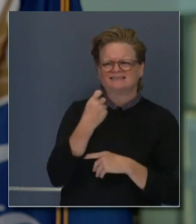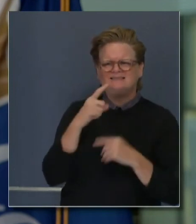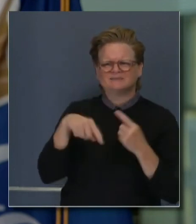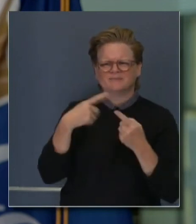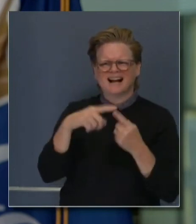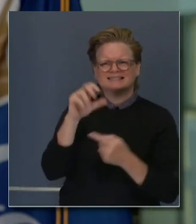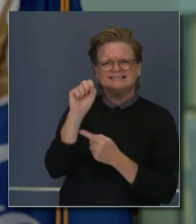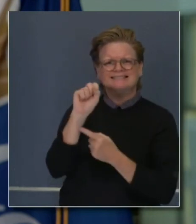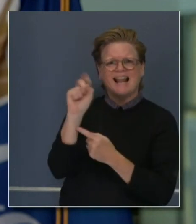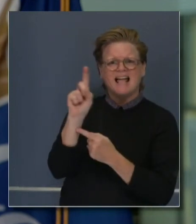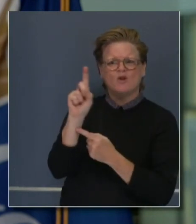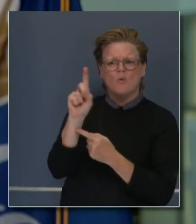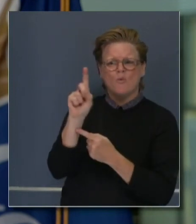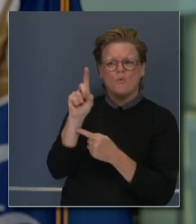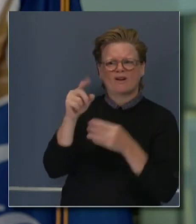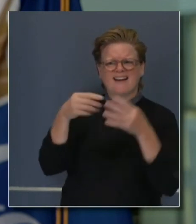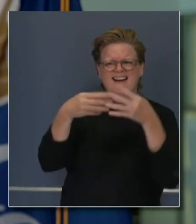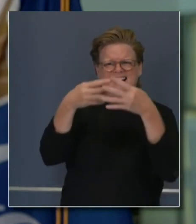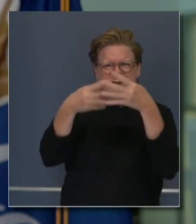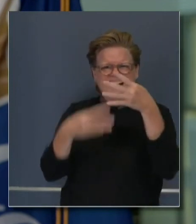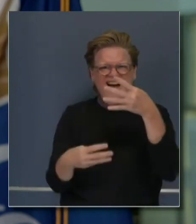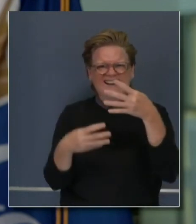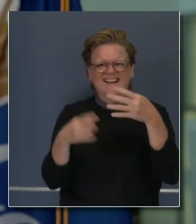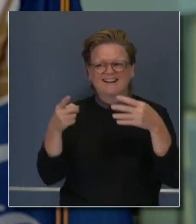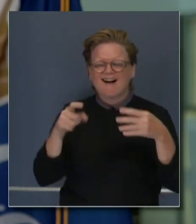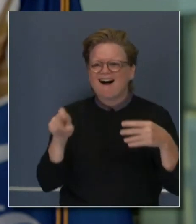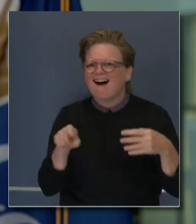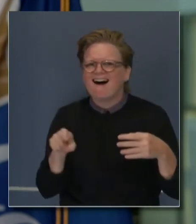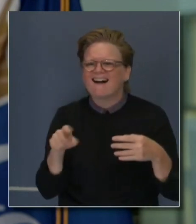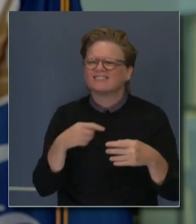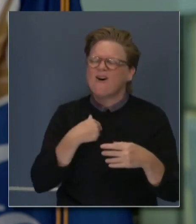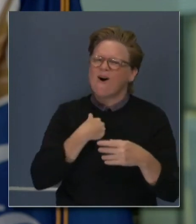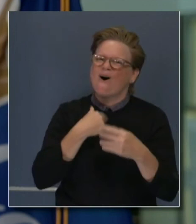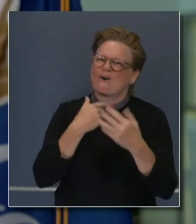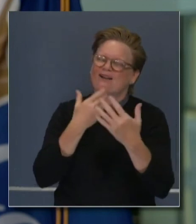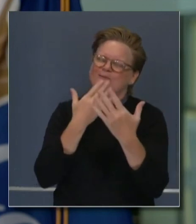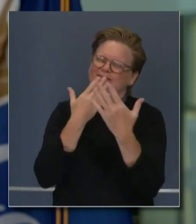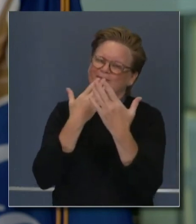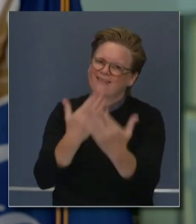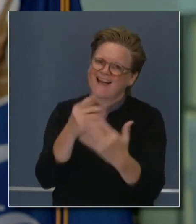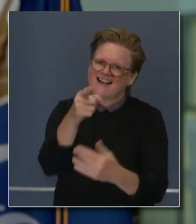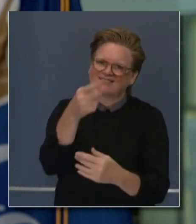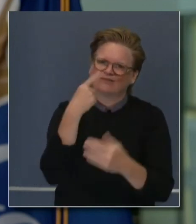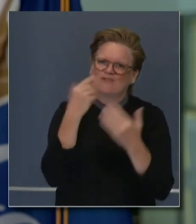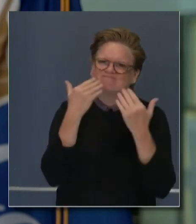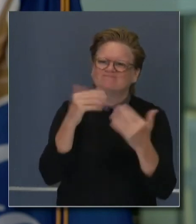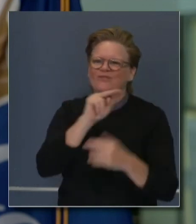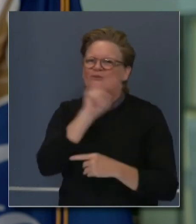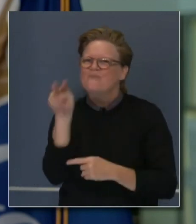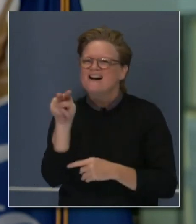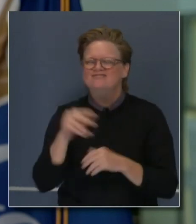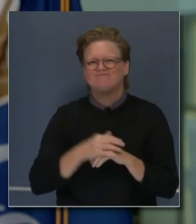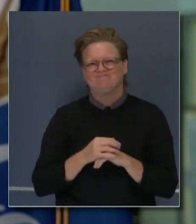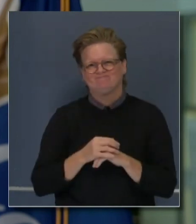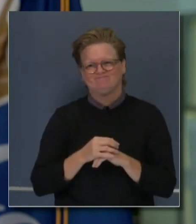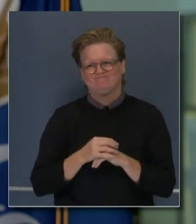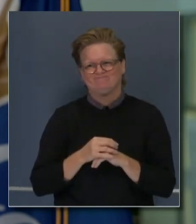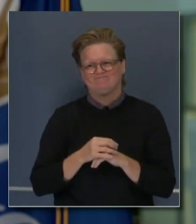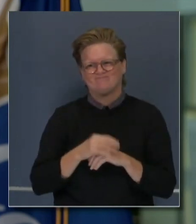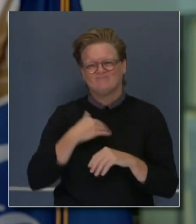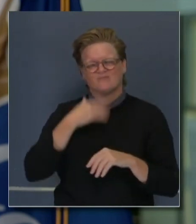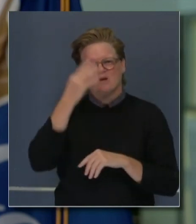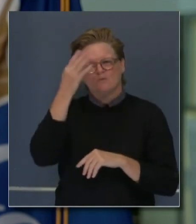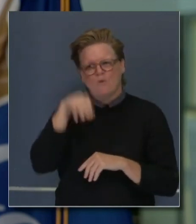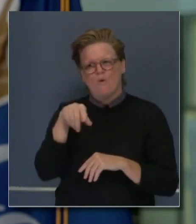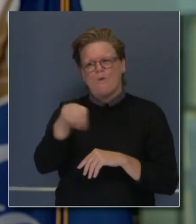that are present on this covid19.ca.gov website, that people will have opinions. And I want